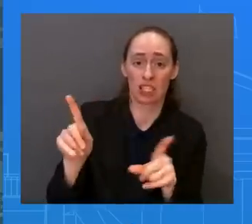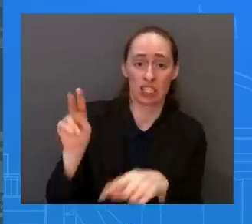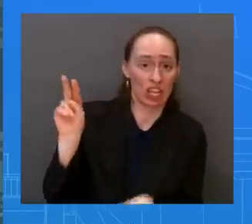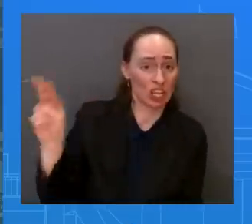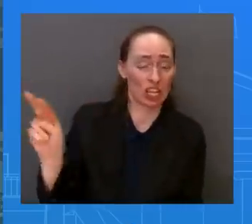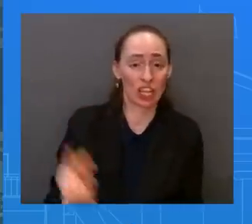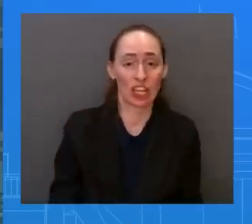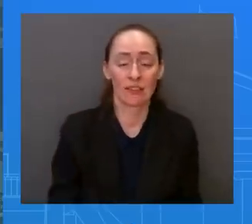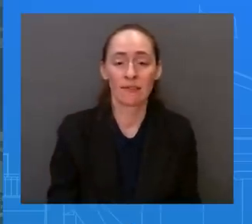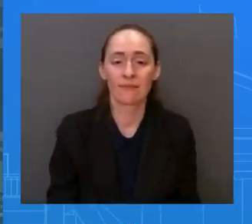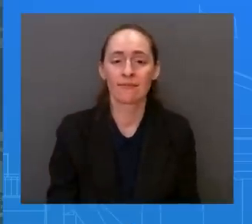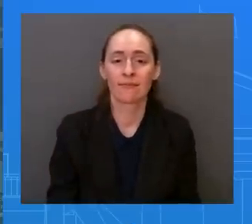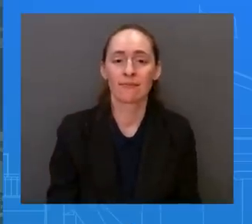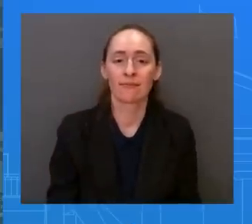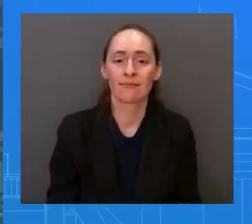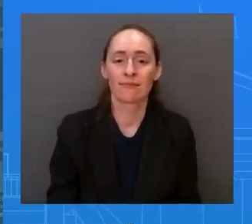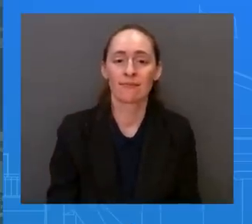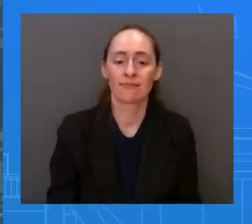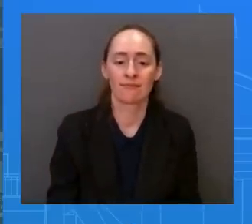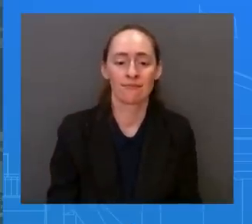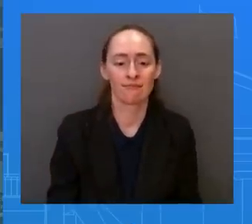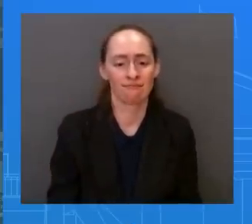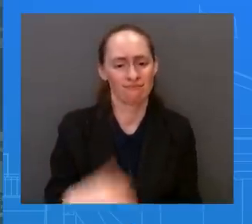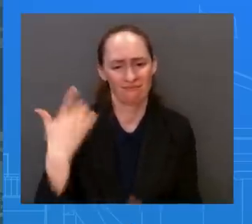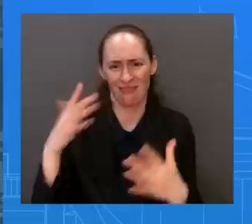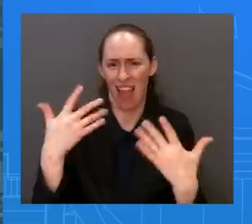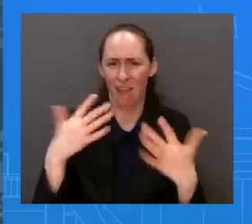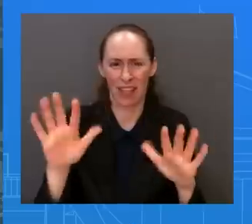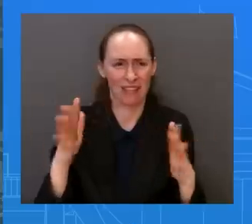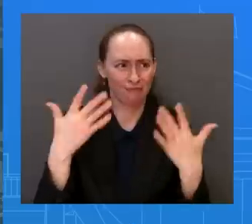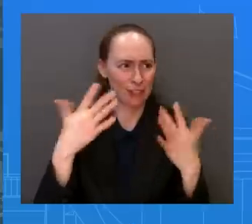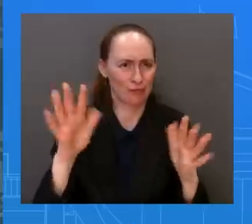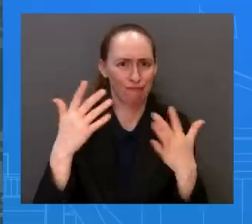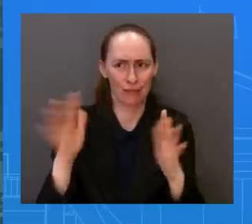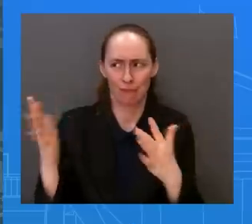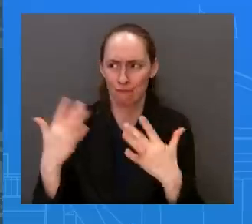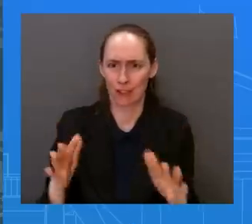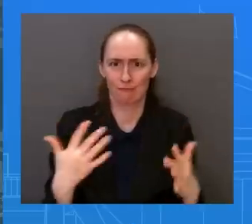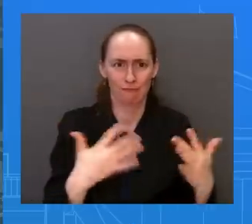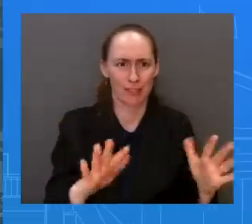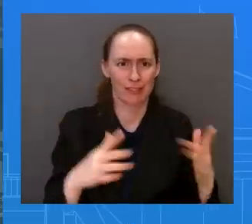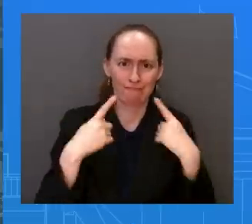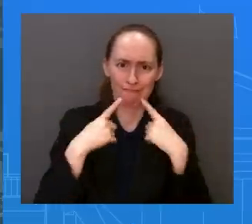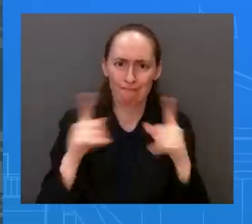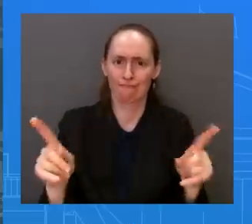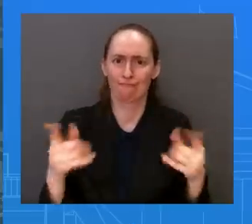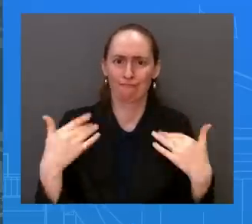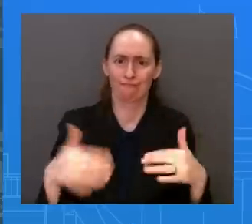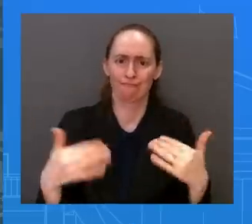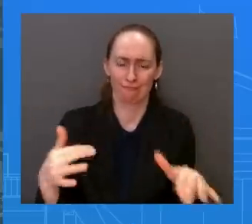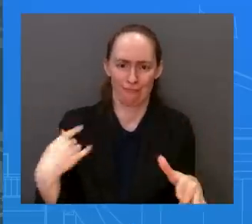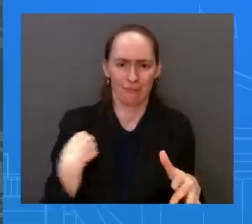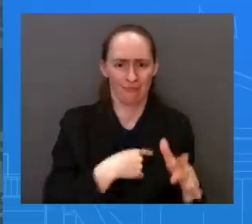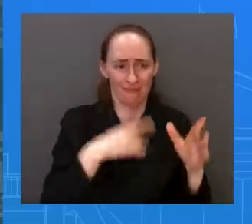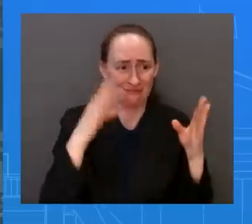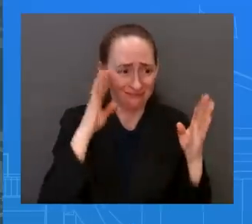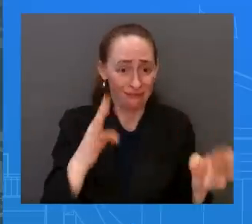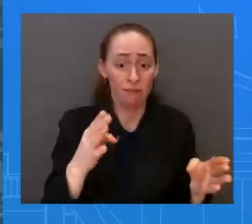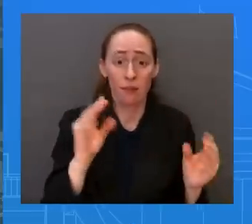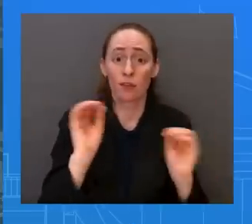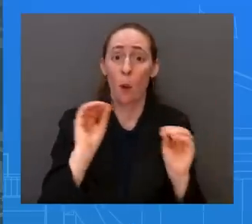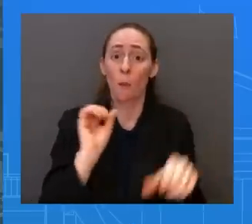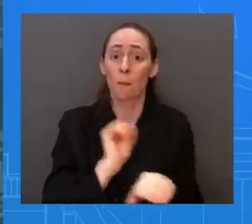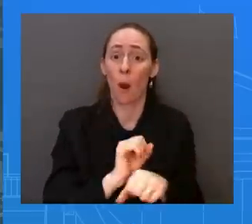that he has delivered. And that's the numbers that we're going to pay attention to, right? We're going to pay attention to unemployment, how it's been down more than 53 years,